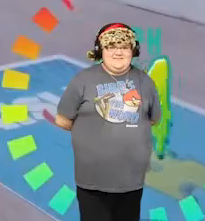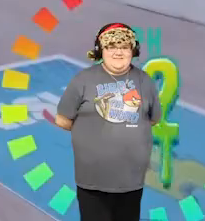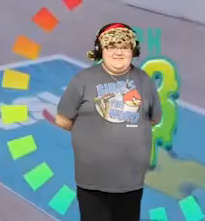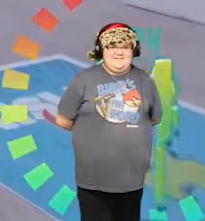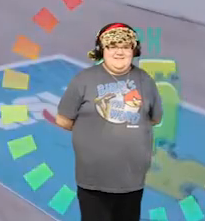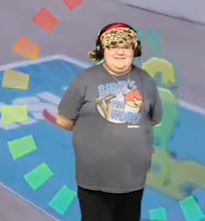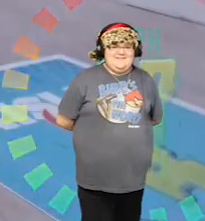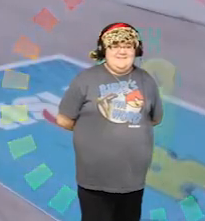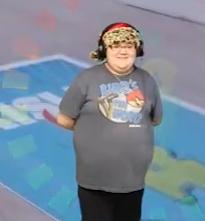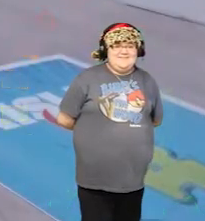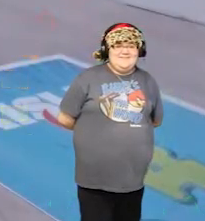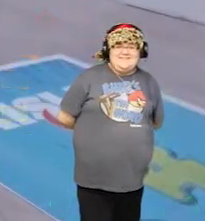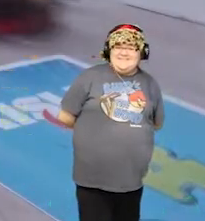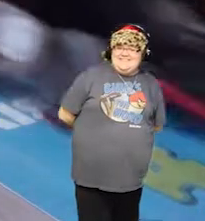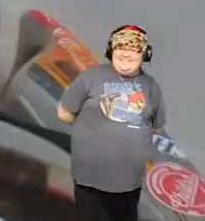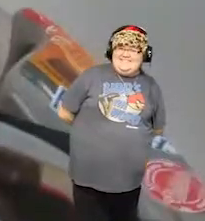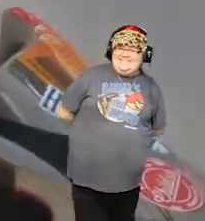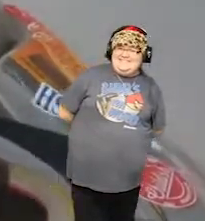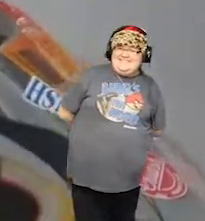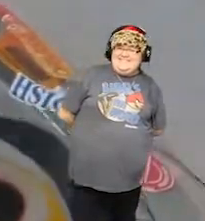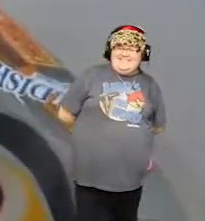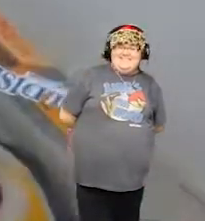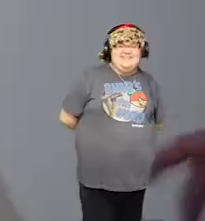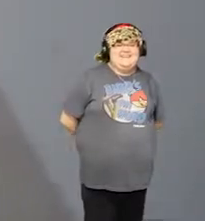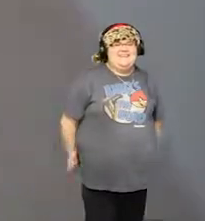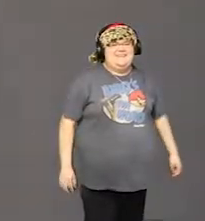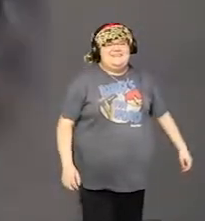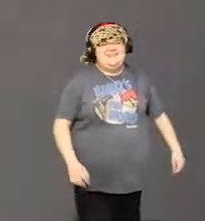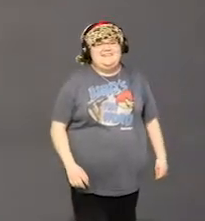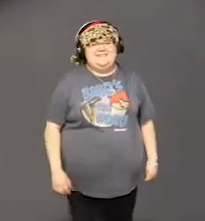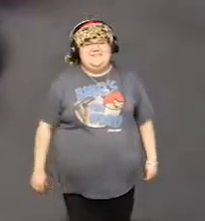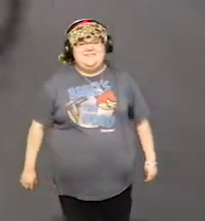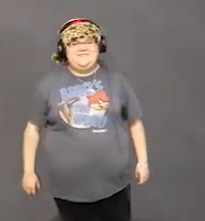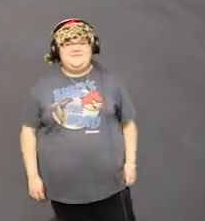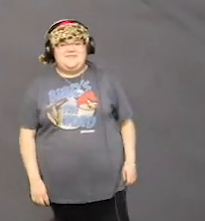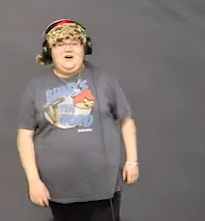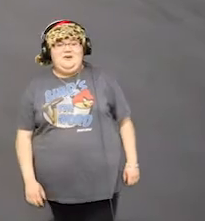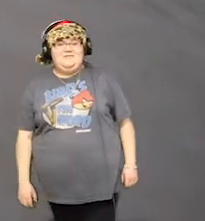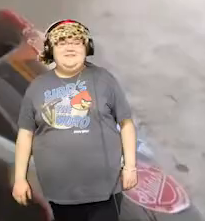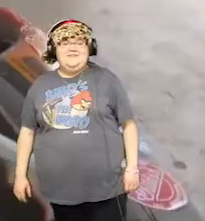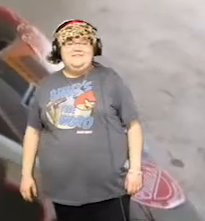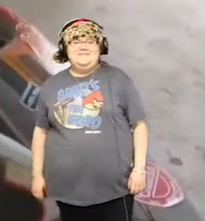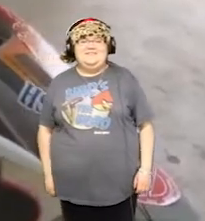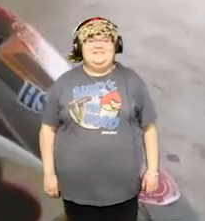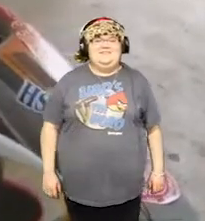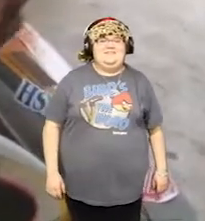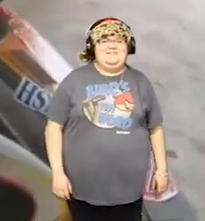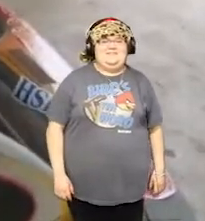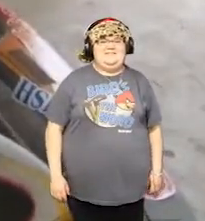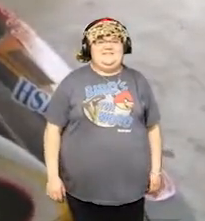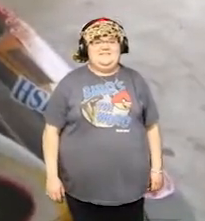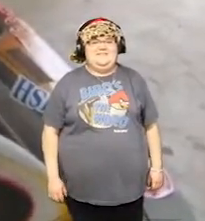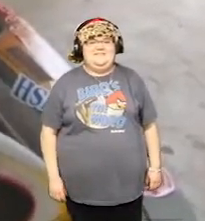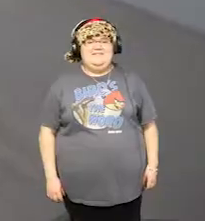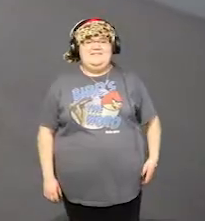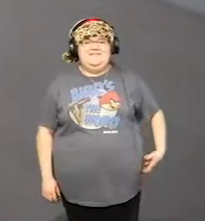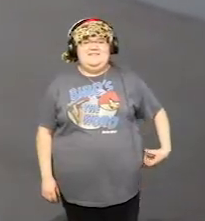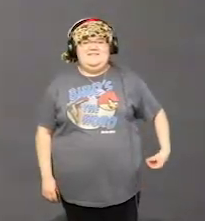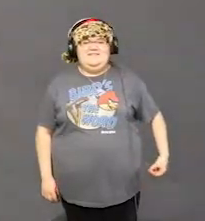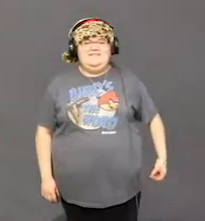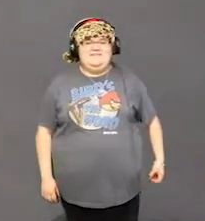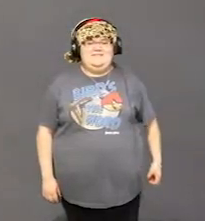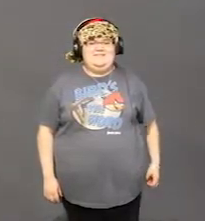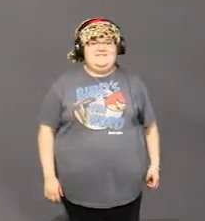drift. I'm not going to lie. Come on, what are you finishing? 18 seconds. 18. Was that 18? 19 seconds? Do you know what? I don't know. I think there's some fraudulent behavior, you know, bro.